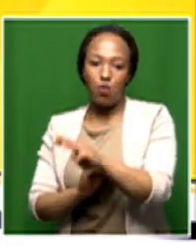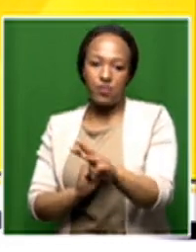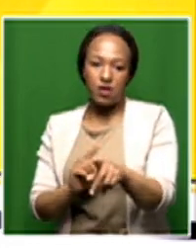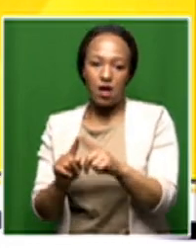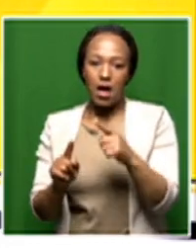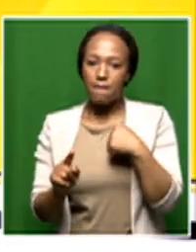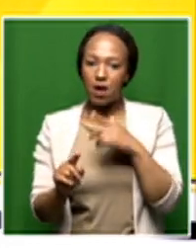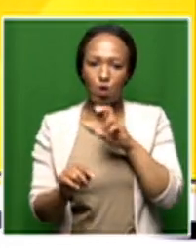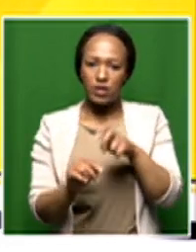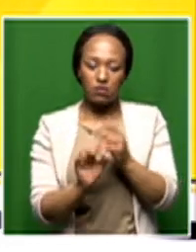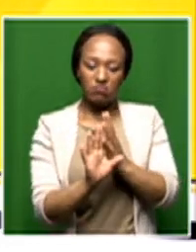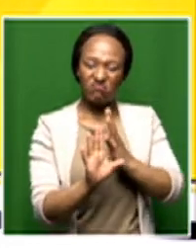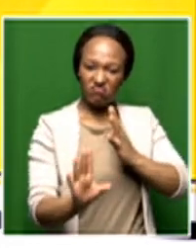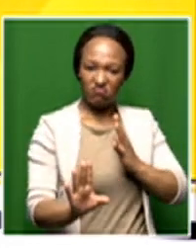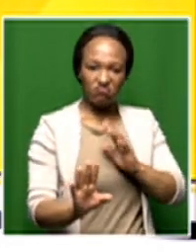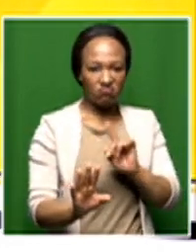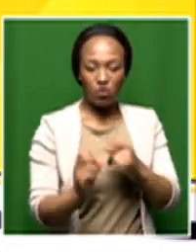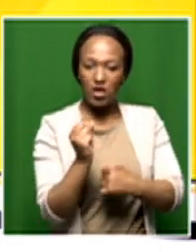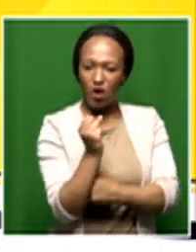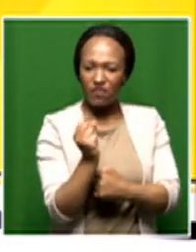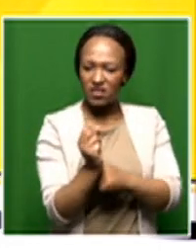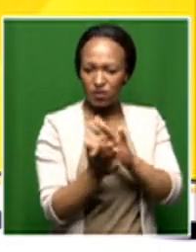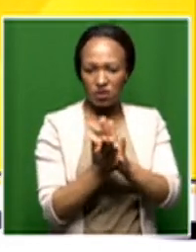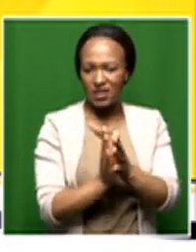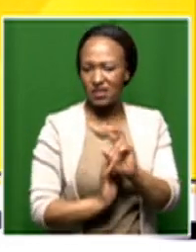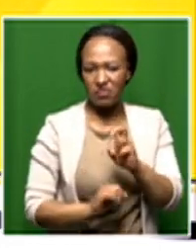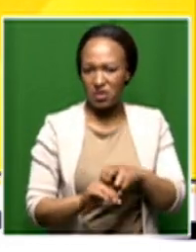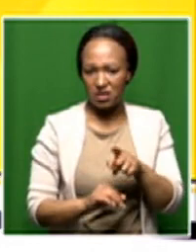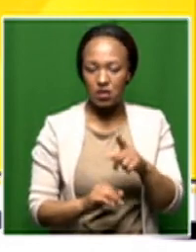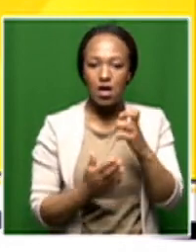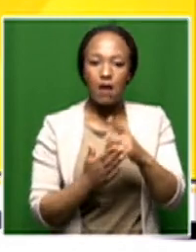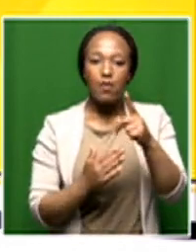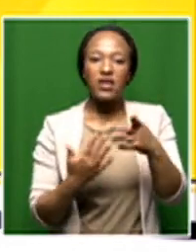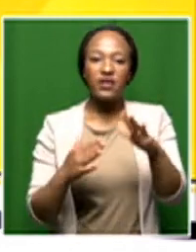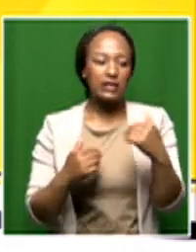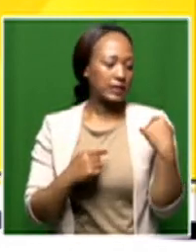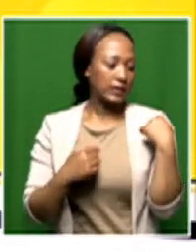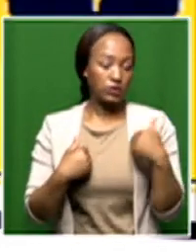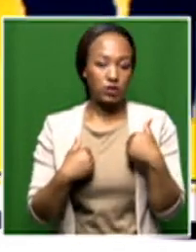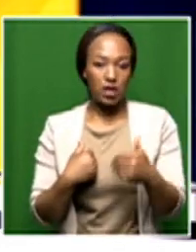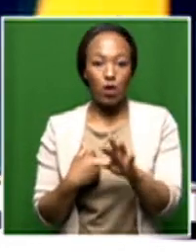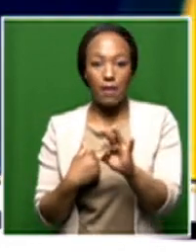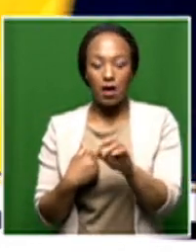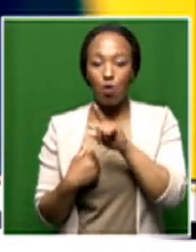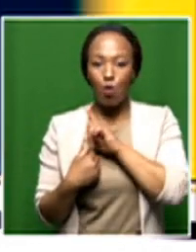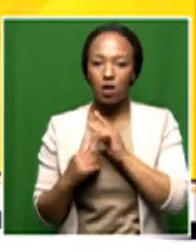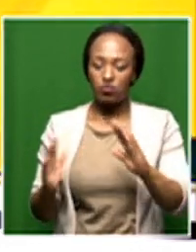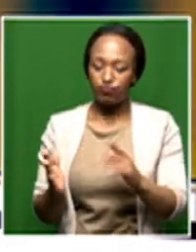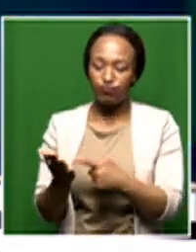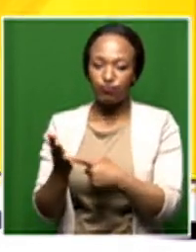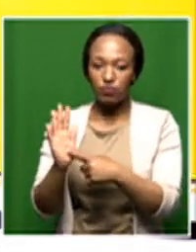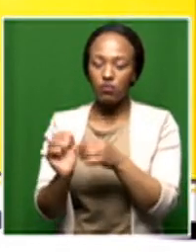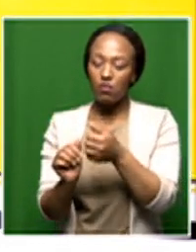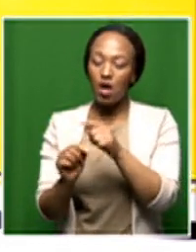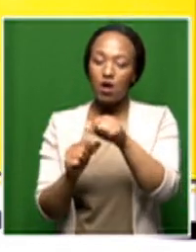not have to stand in line at the SASSA offices. The project was launched on Monday, and this in a bid to promote social